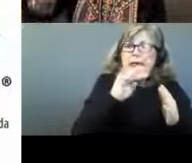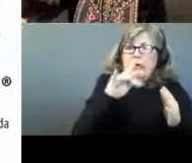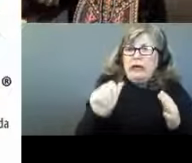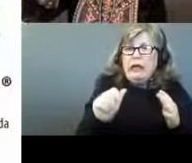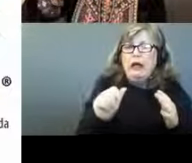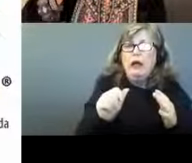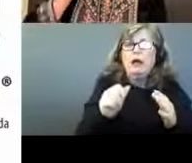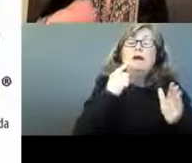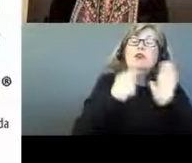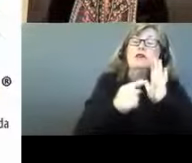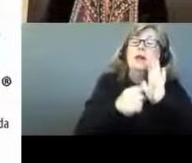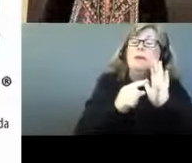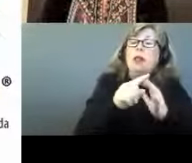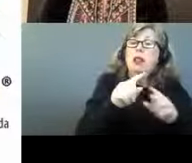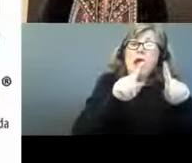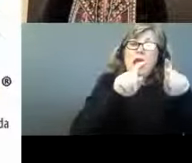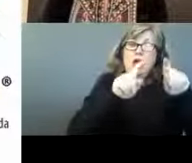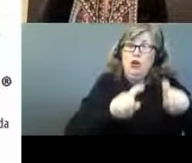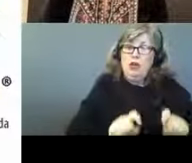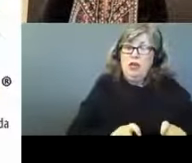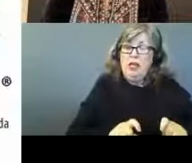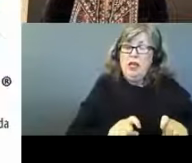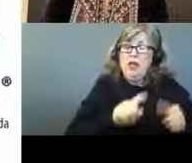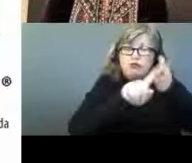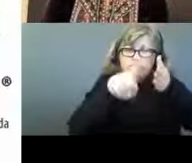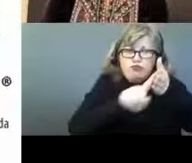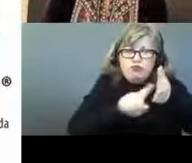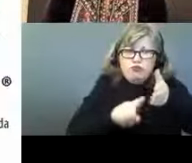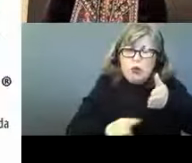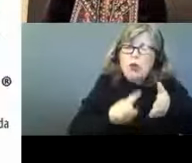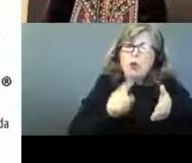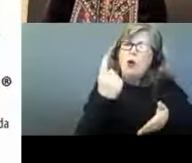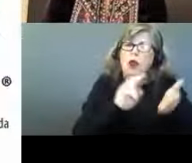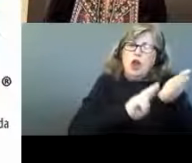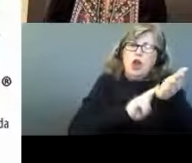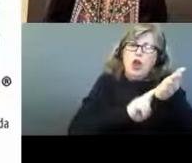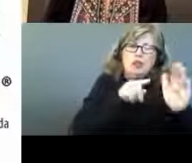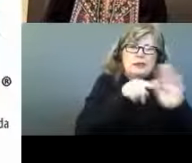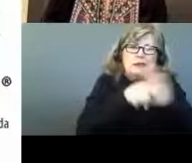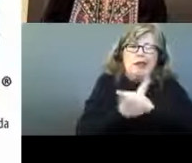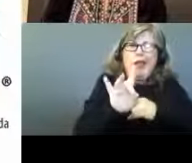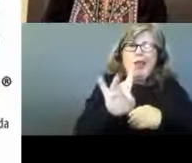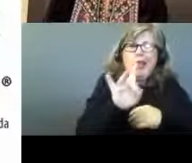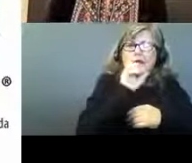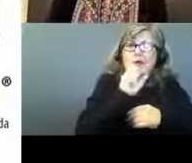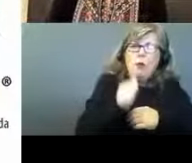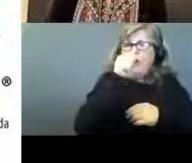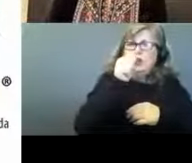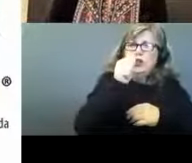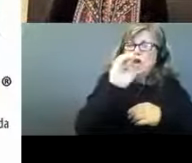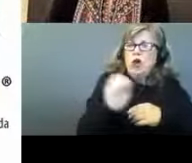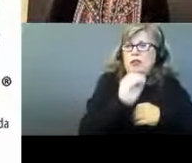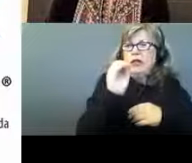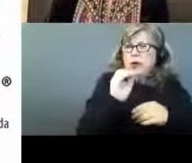was an entire inquiry undertaken when a nurse murdered 8 older Ontario citizens in long-term